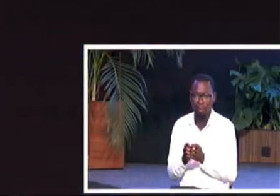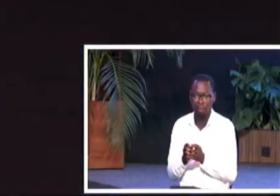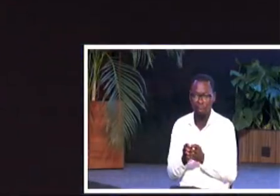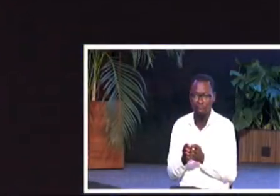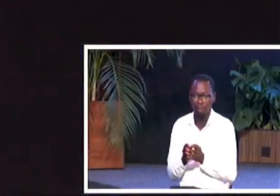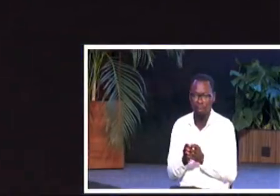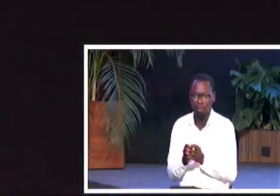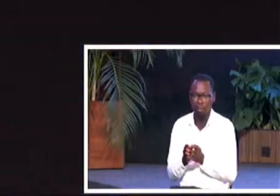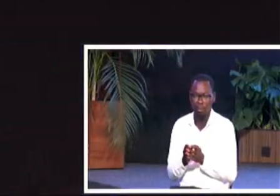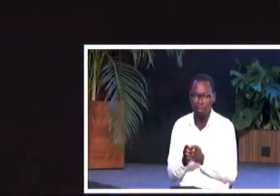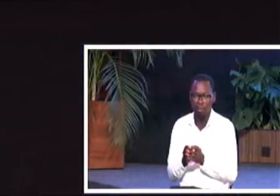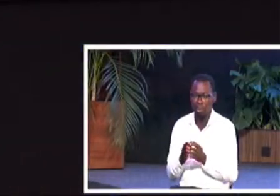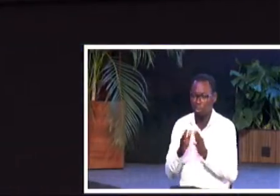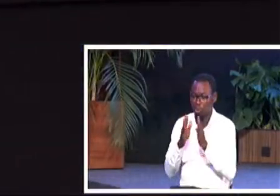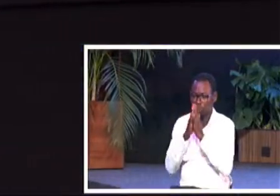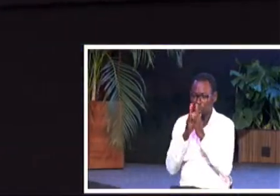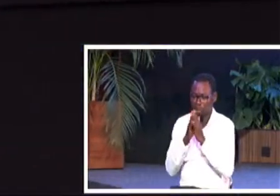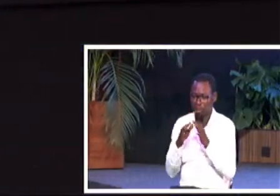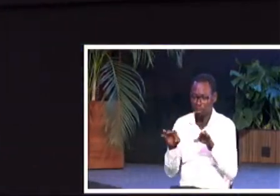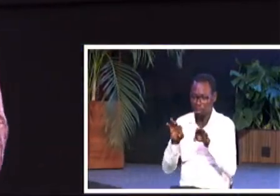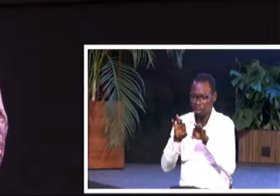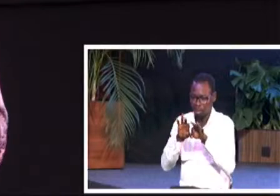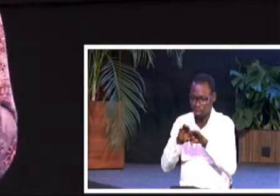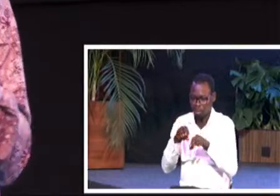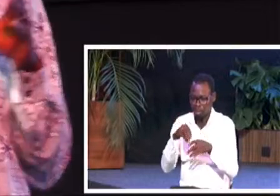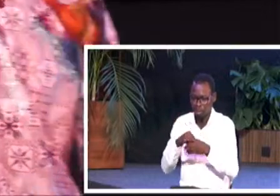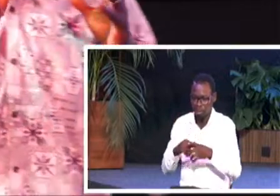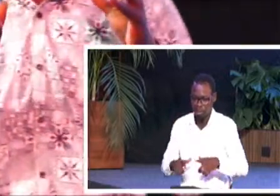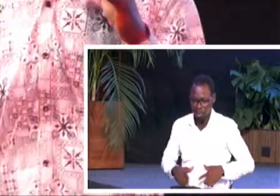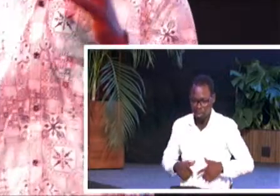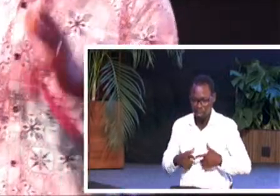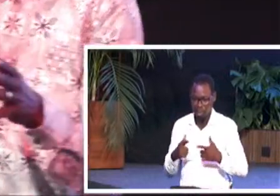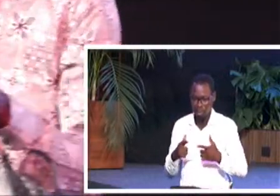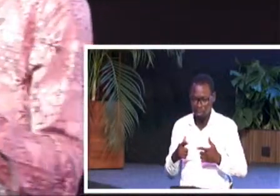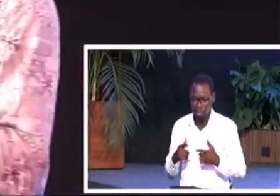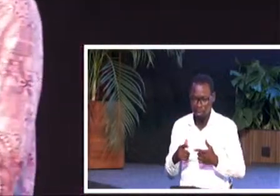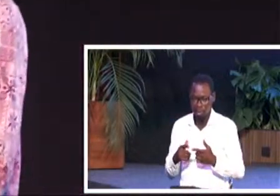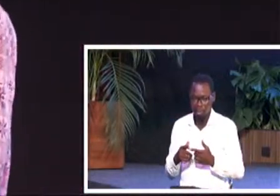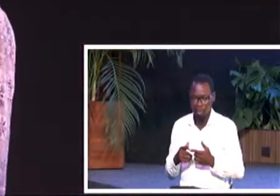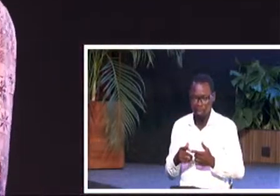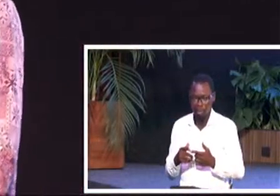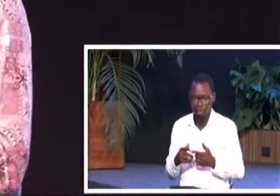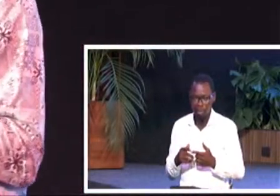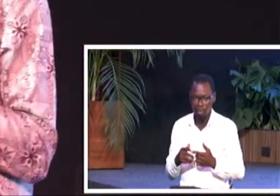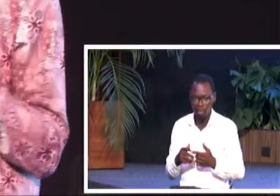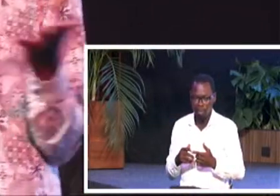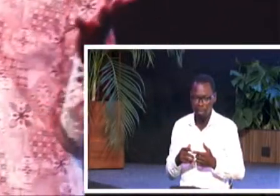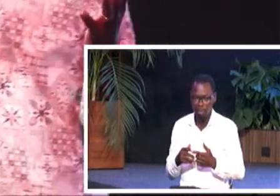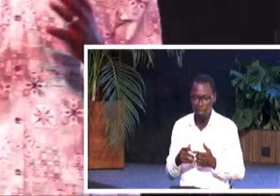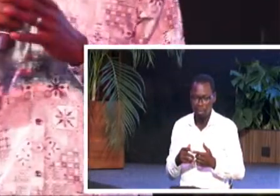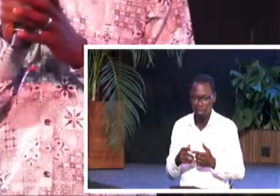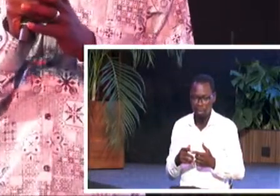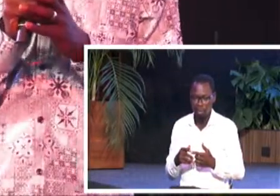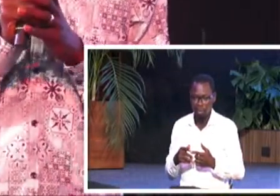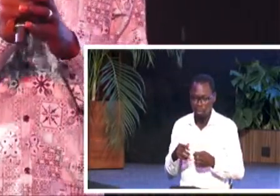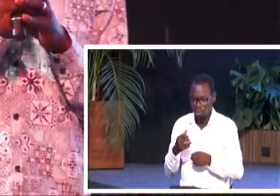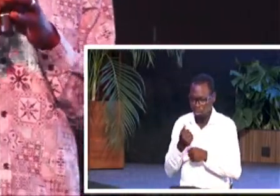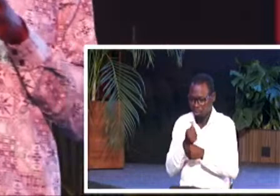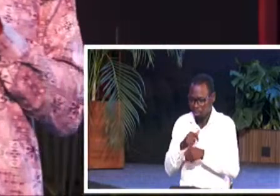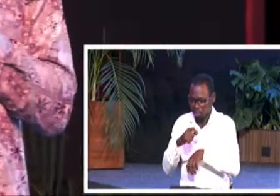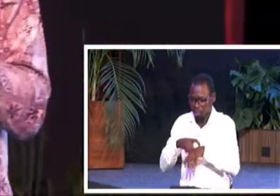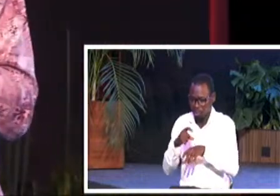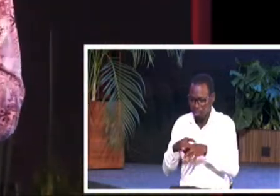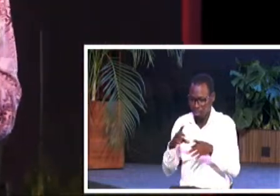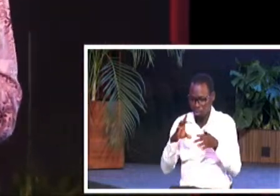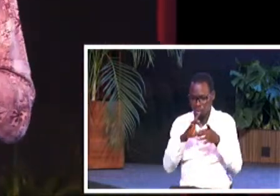Prayer has a very important place in building your life and your career. So tomorrow evening and every weekday at 6:30, we'll be here. Make time to join us and